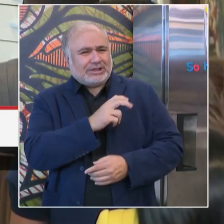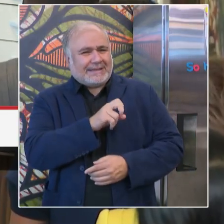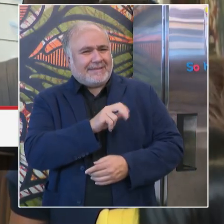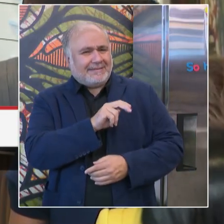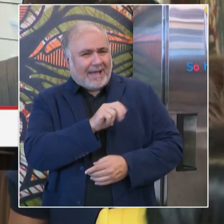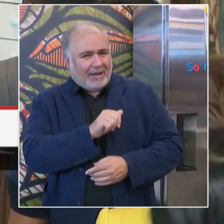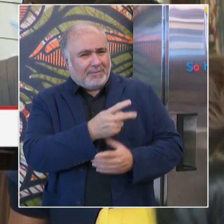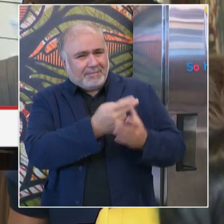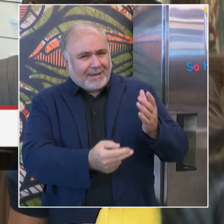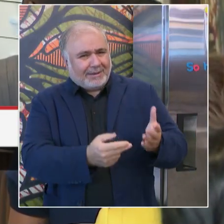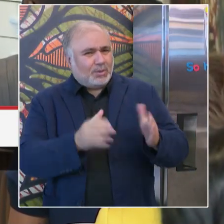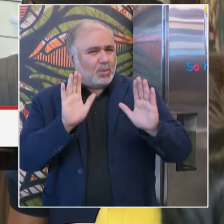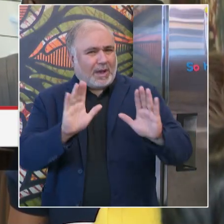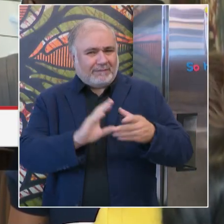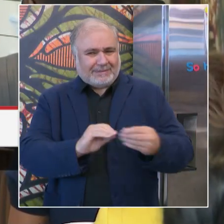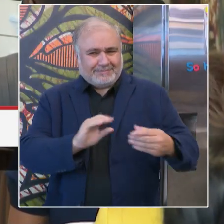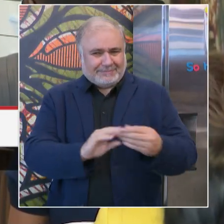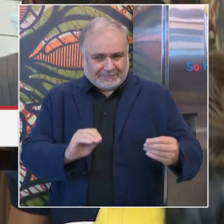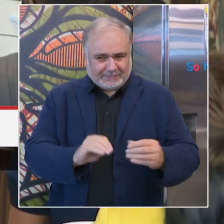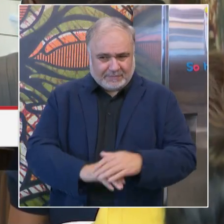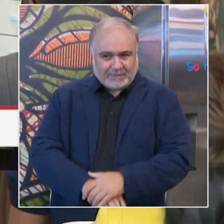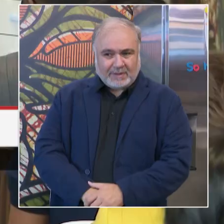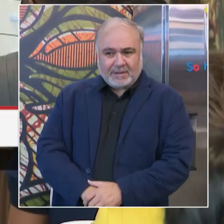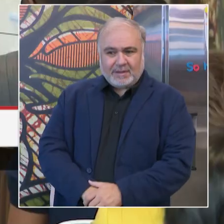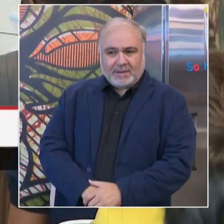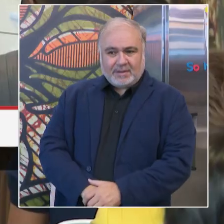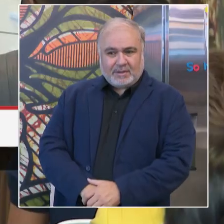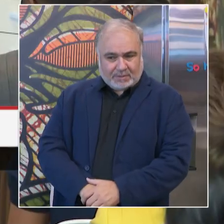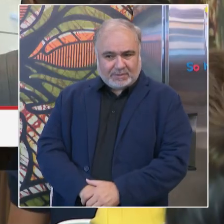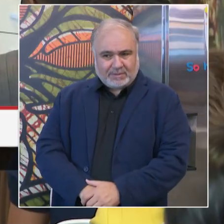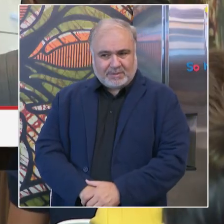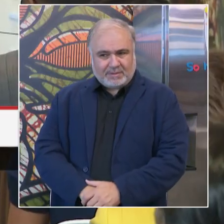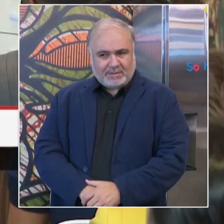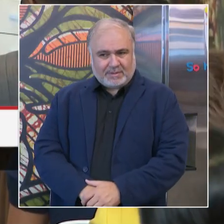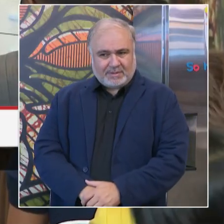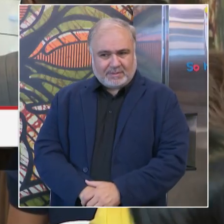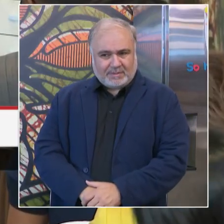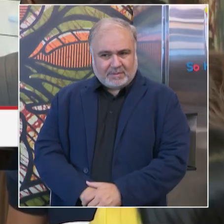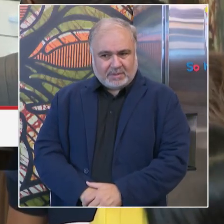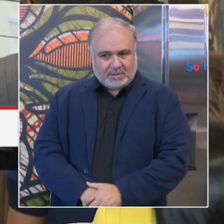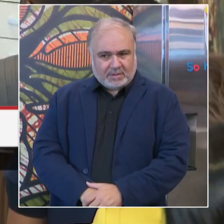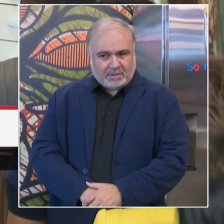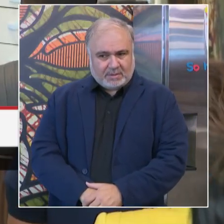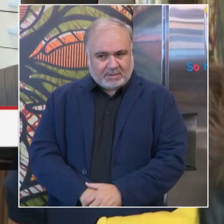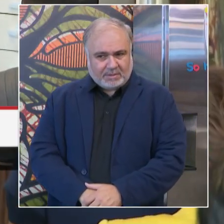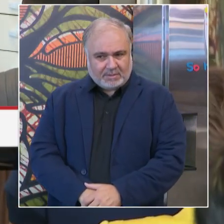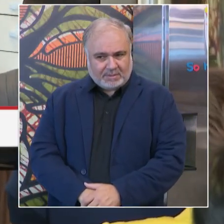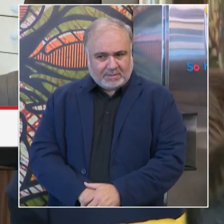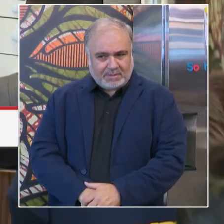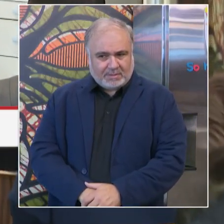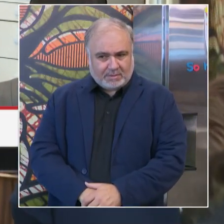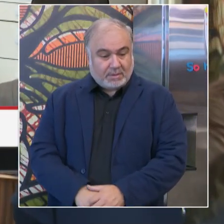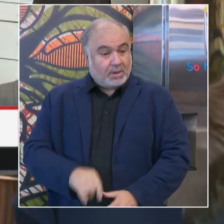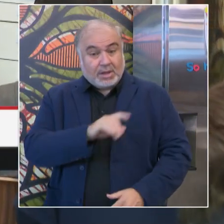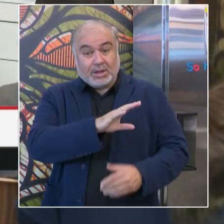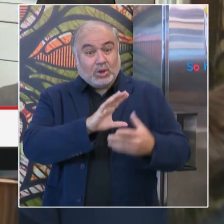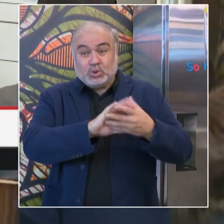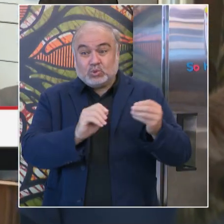stories really do show us why we are here today. You gave us a very important